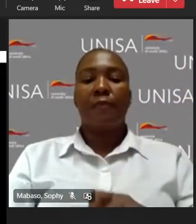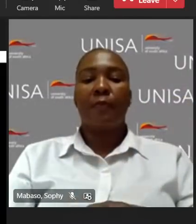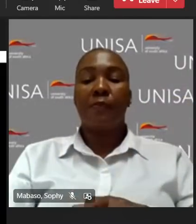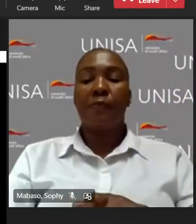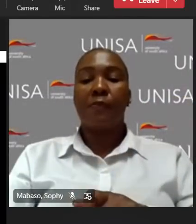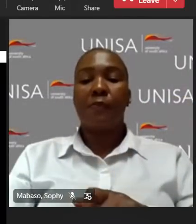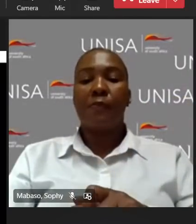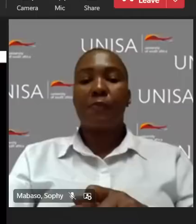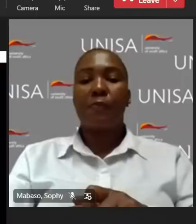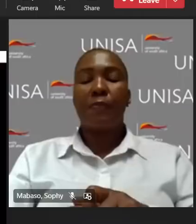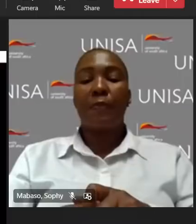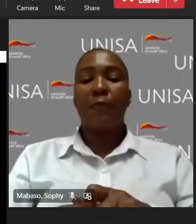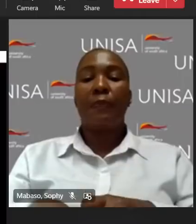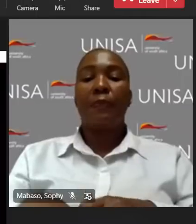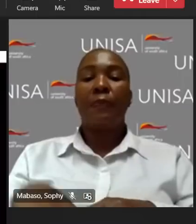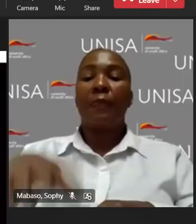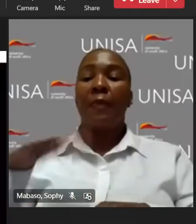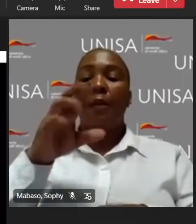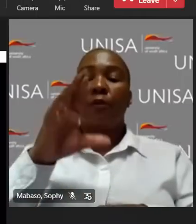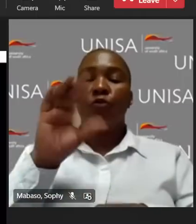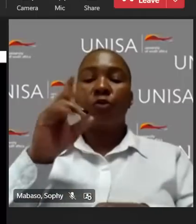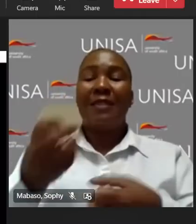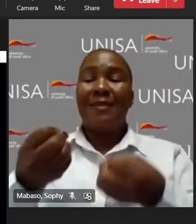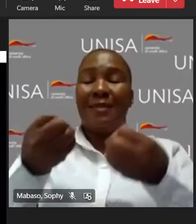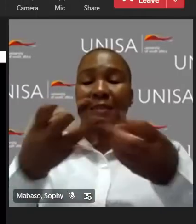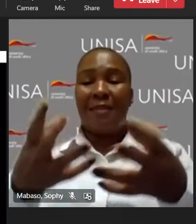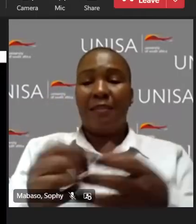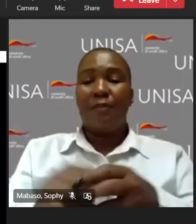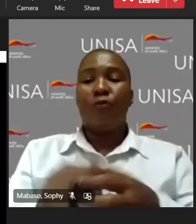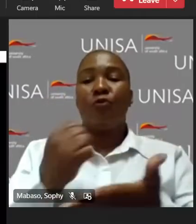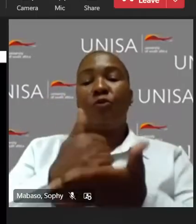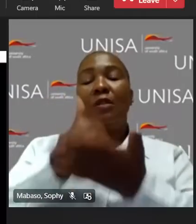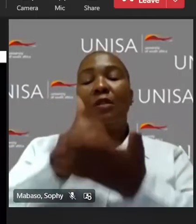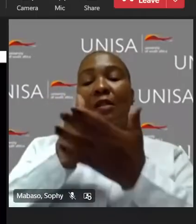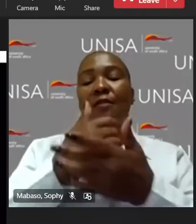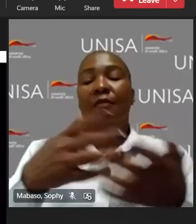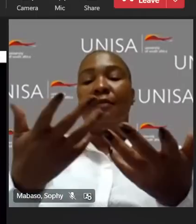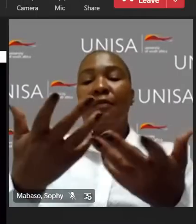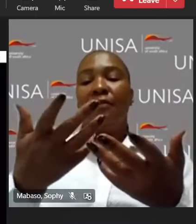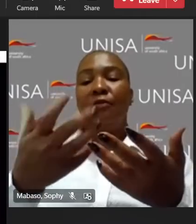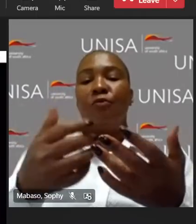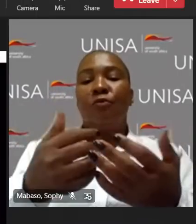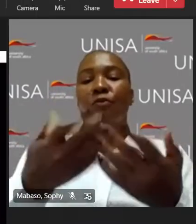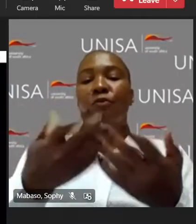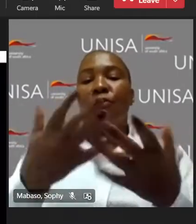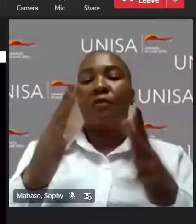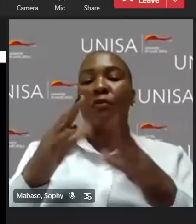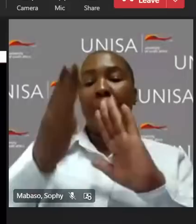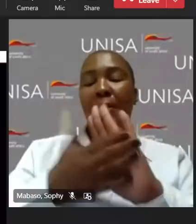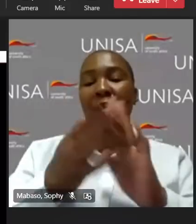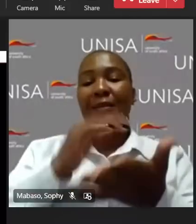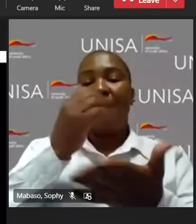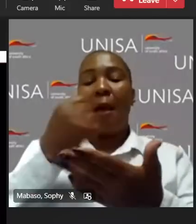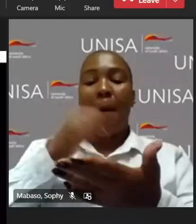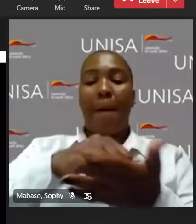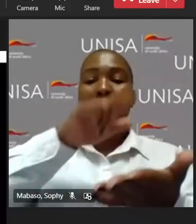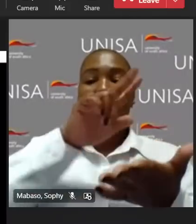TaxSuite provides quite a number of services, including assisting students with disabilities to complete application and